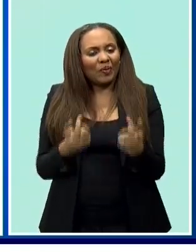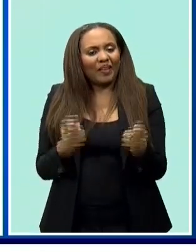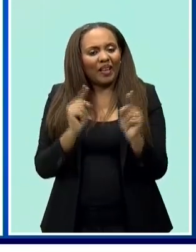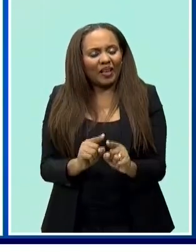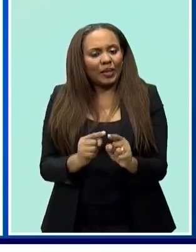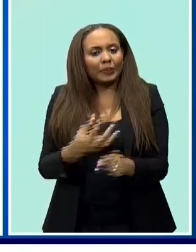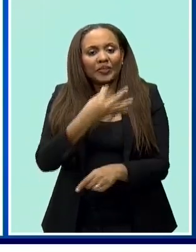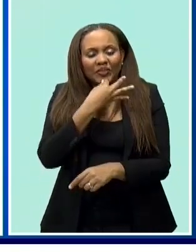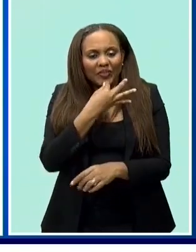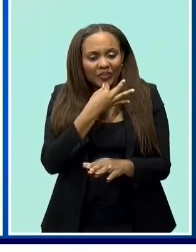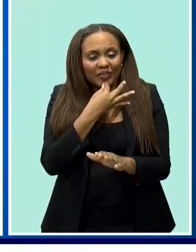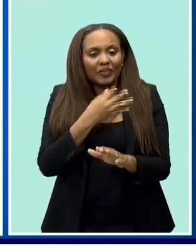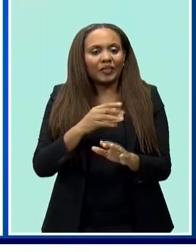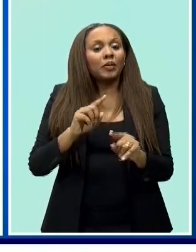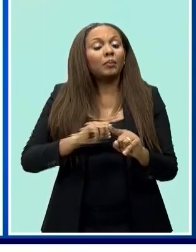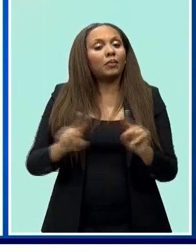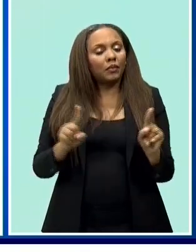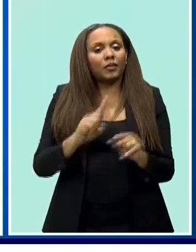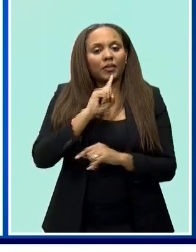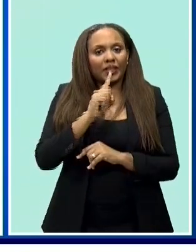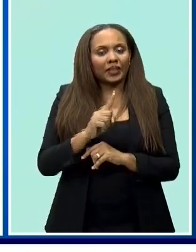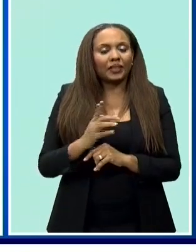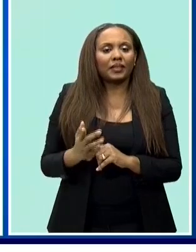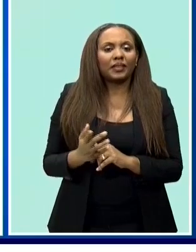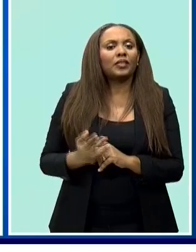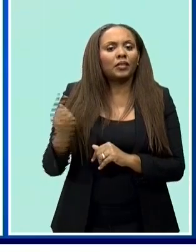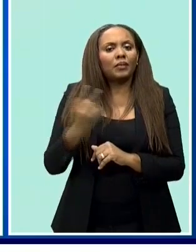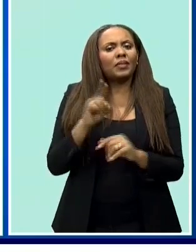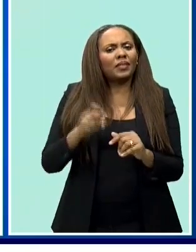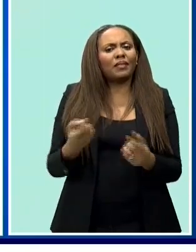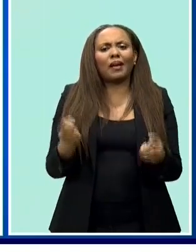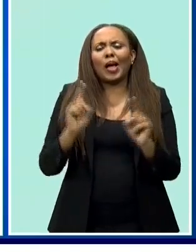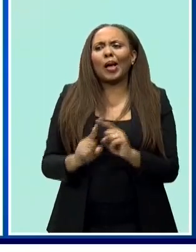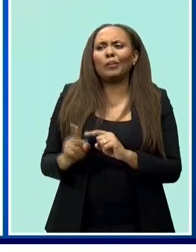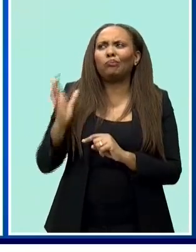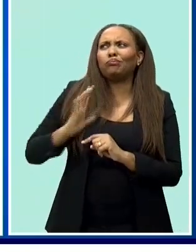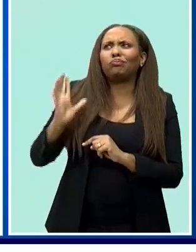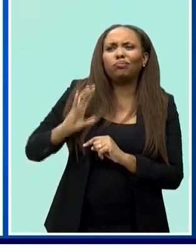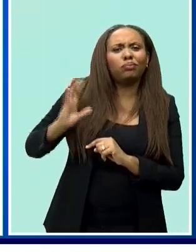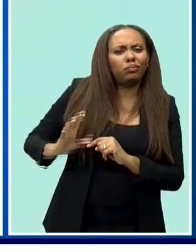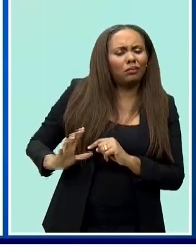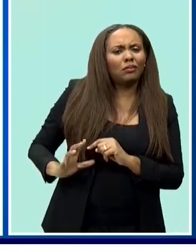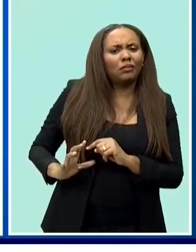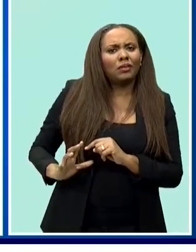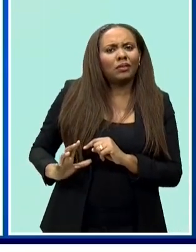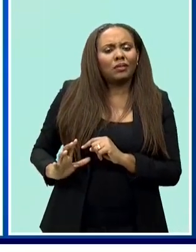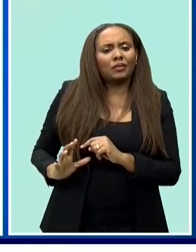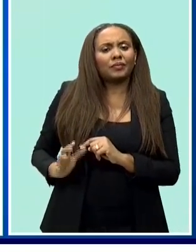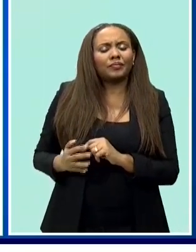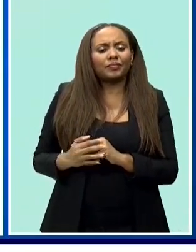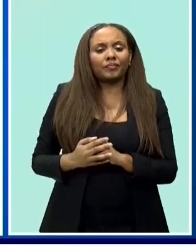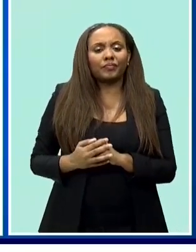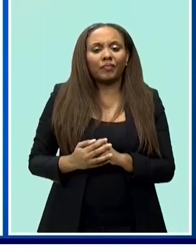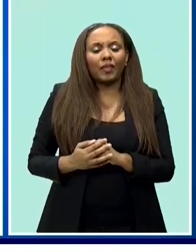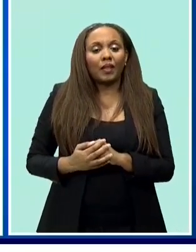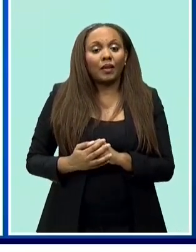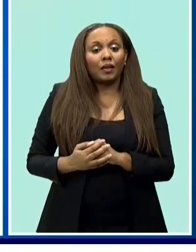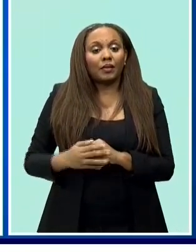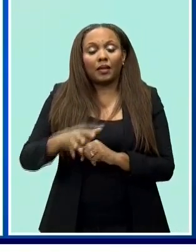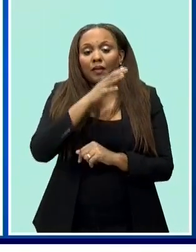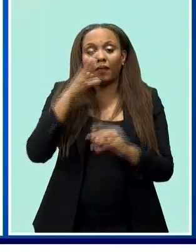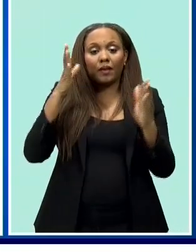term. But my reality is that this is something that should have been done long ago. And then if you go to the farmers at Spring